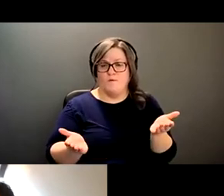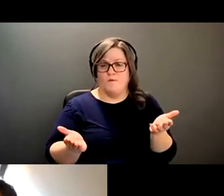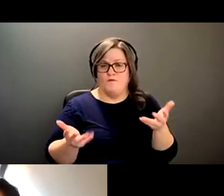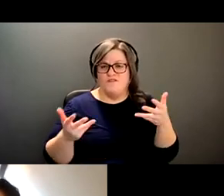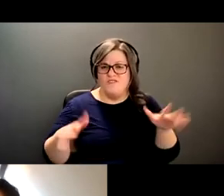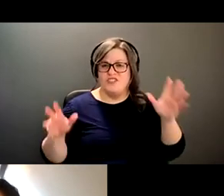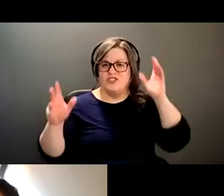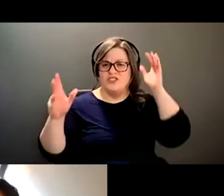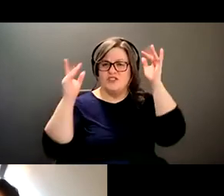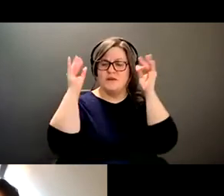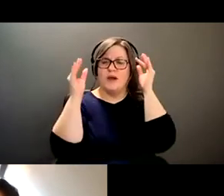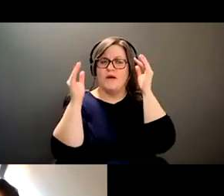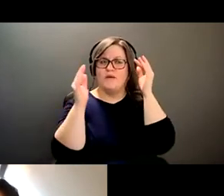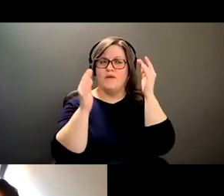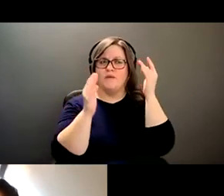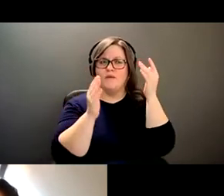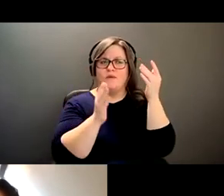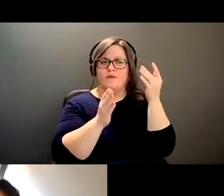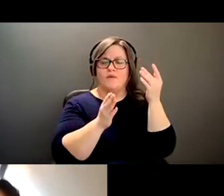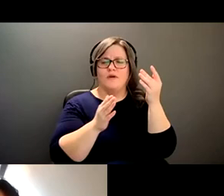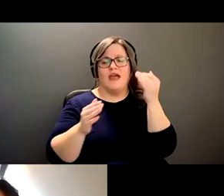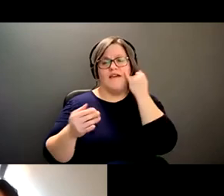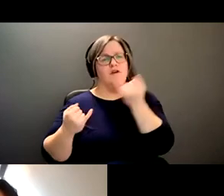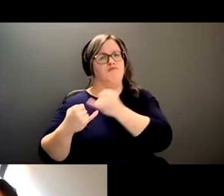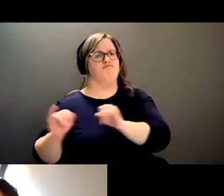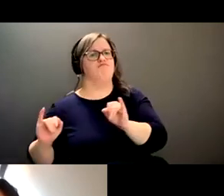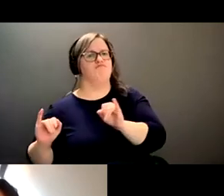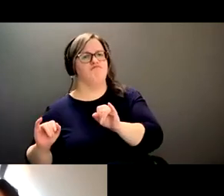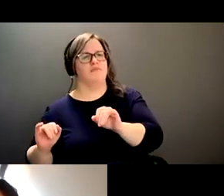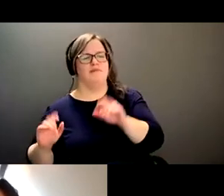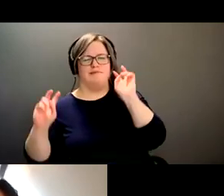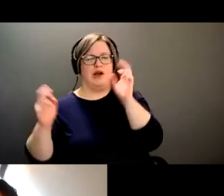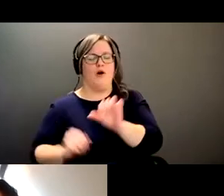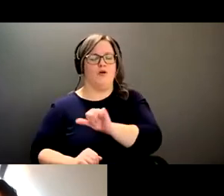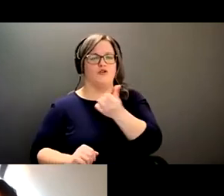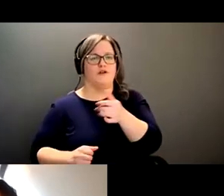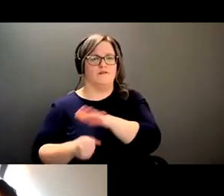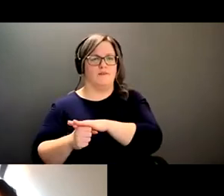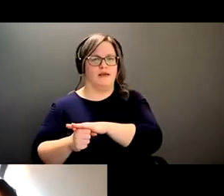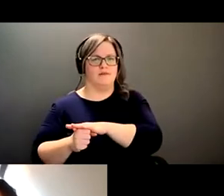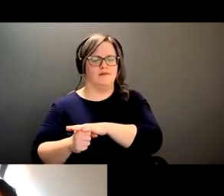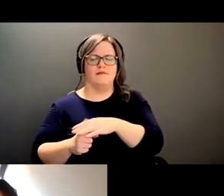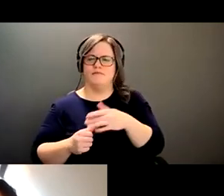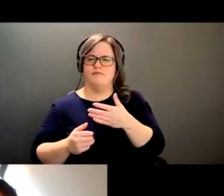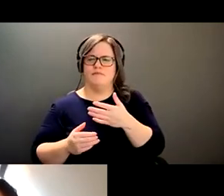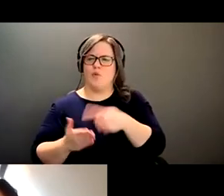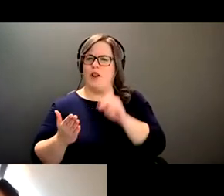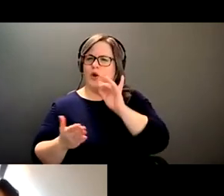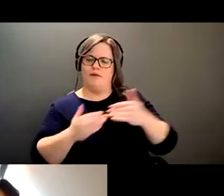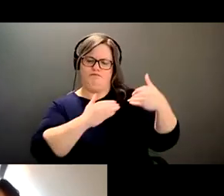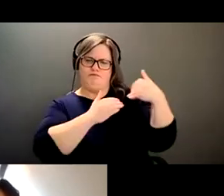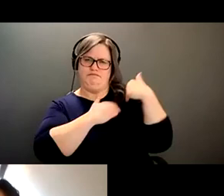what accountability looks like for alternative spaces and who are we responsible to in alternative spaces.